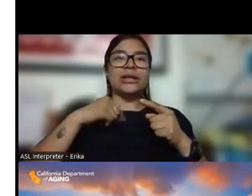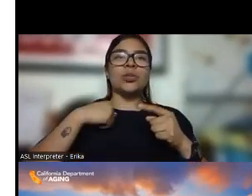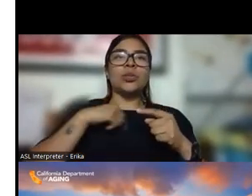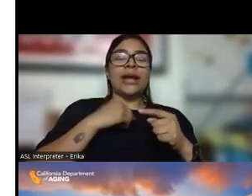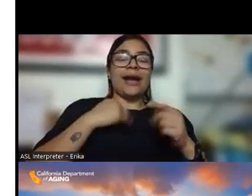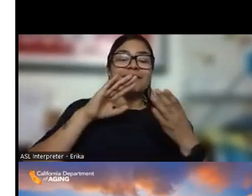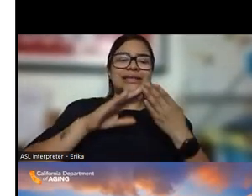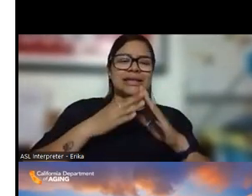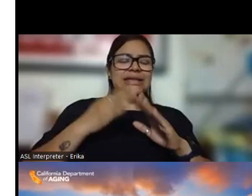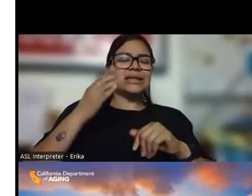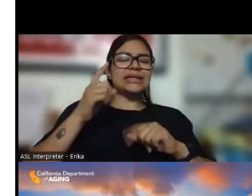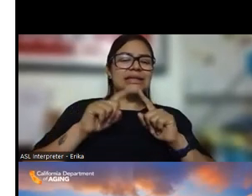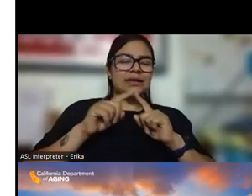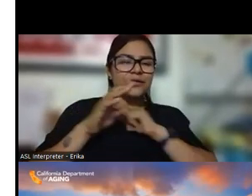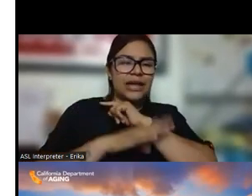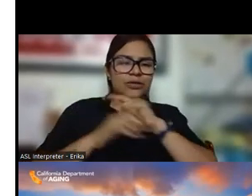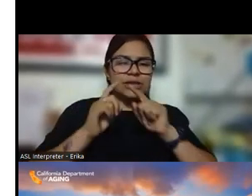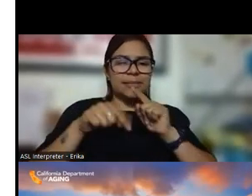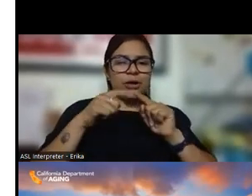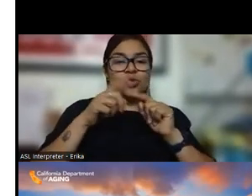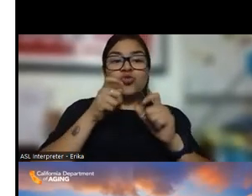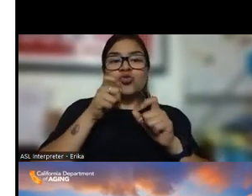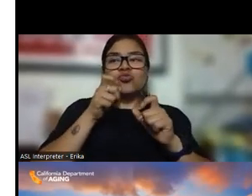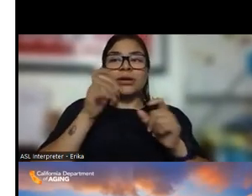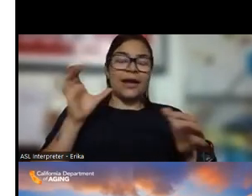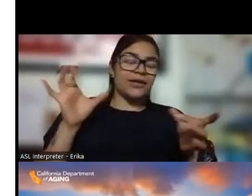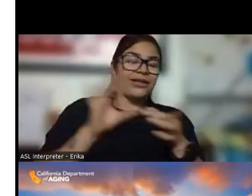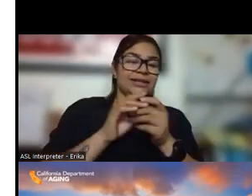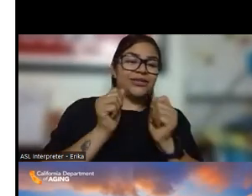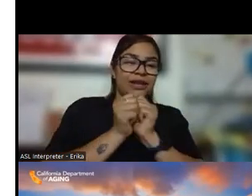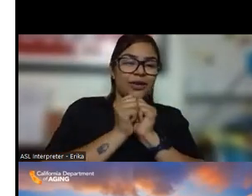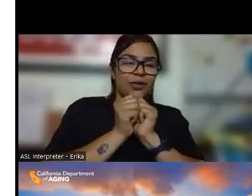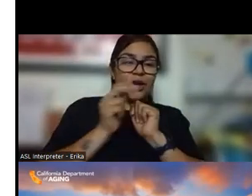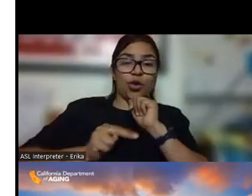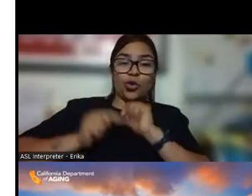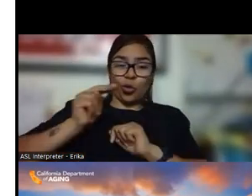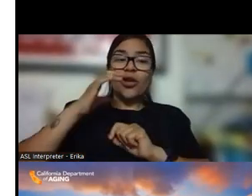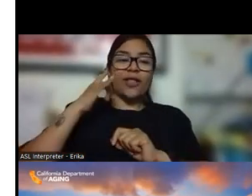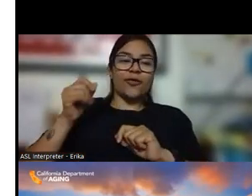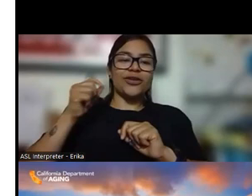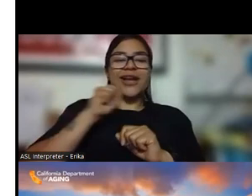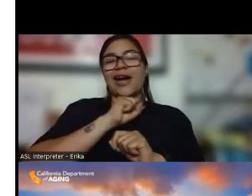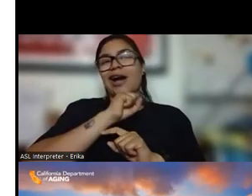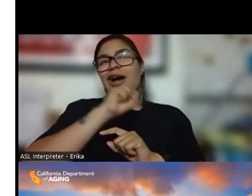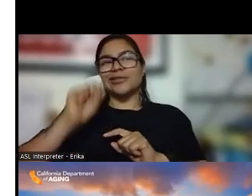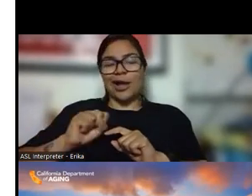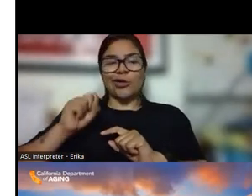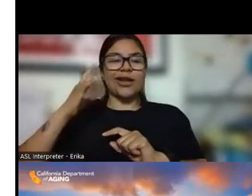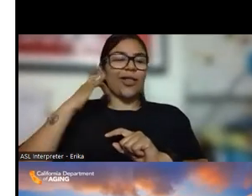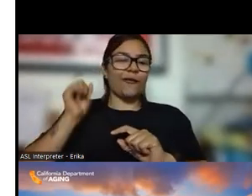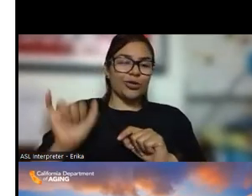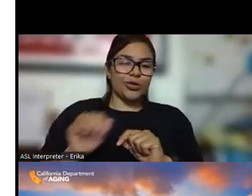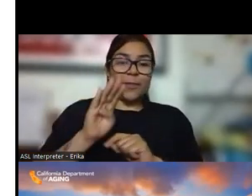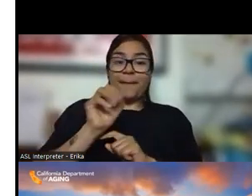and a couple counties who have banded together. We've got them in Northern California, Southern California, Bay Area,